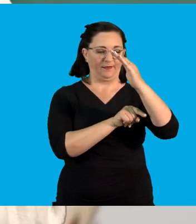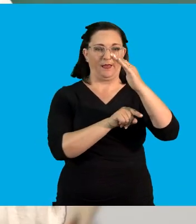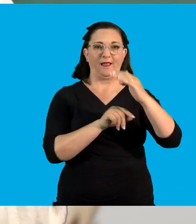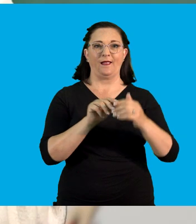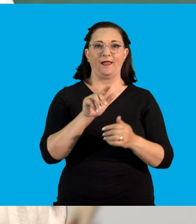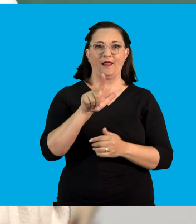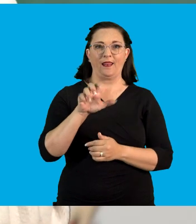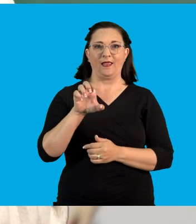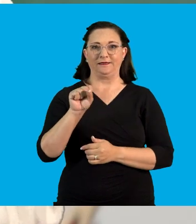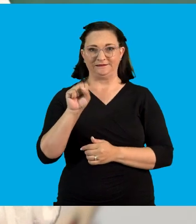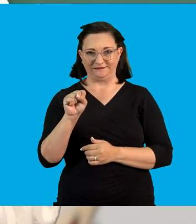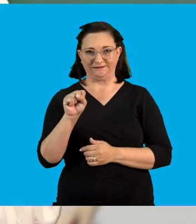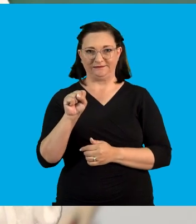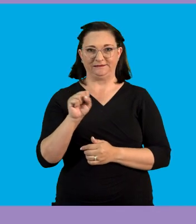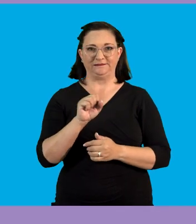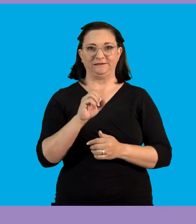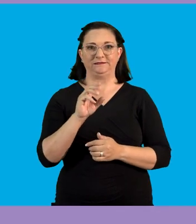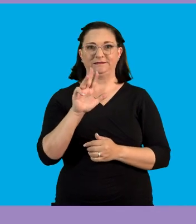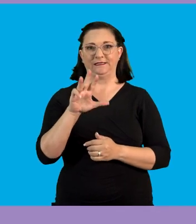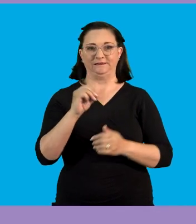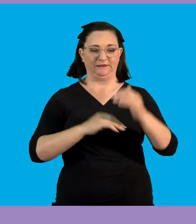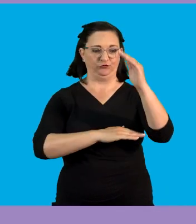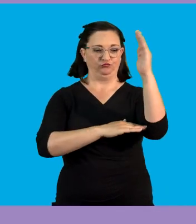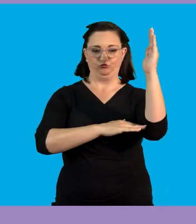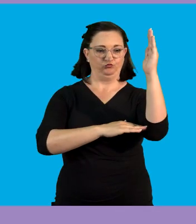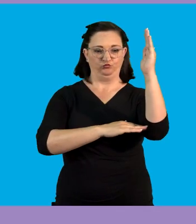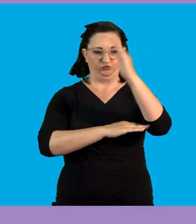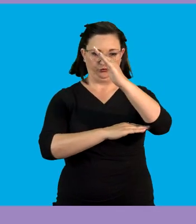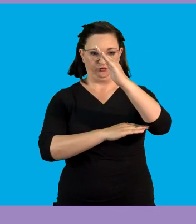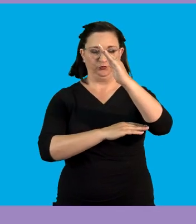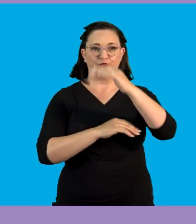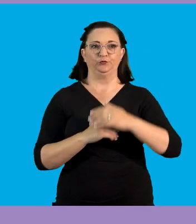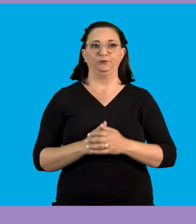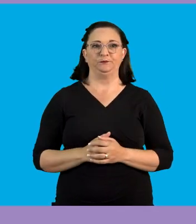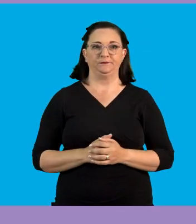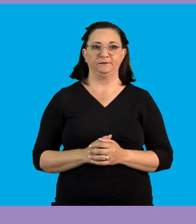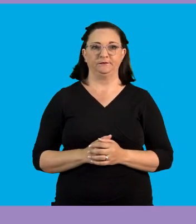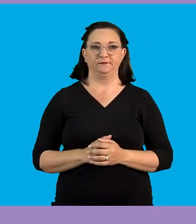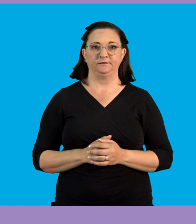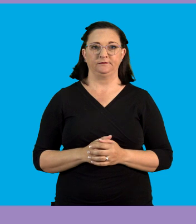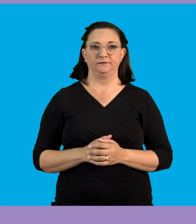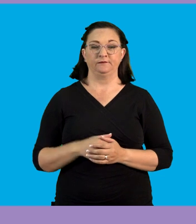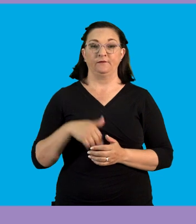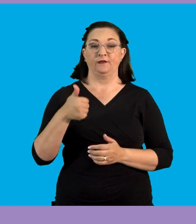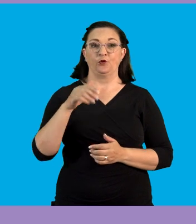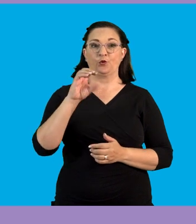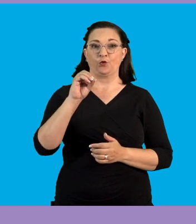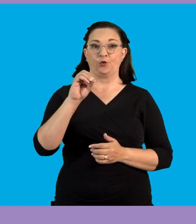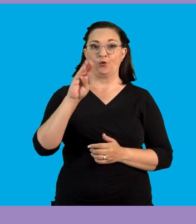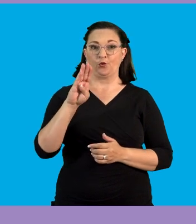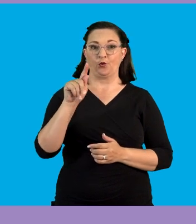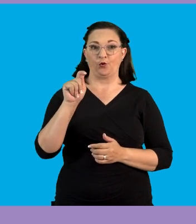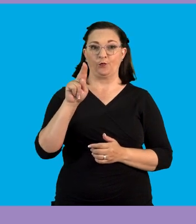degrees. So that's what we would call it, an acute angled triangle. We look at the next one, which is an obtuse angled